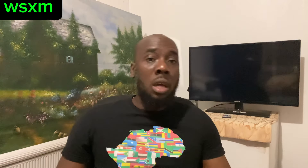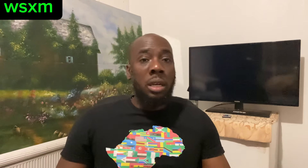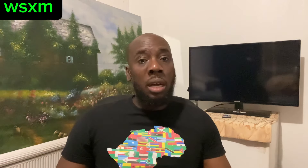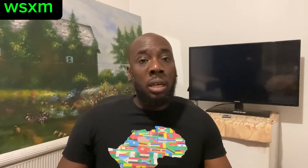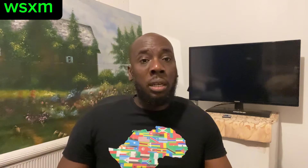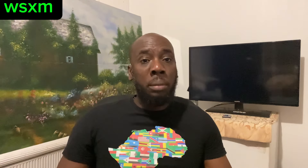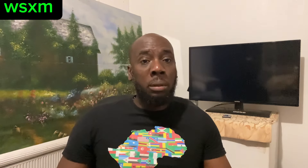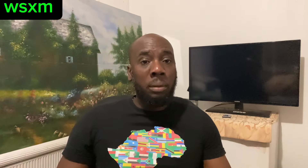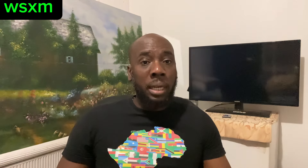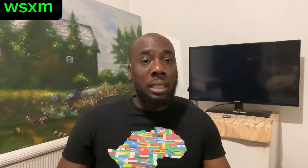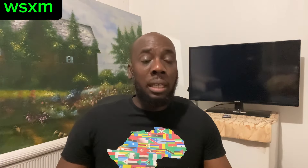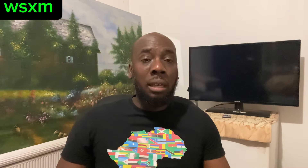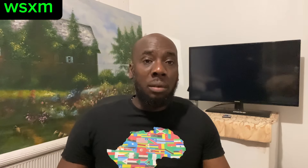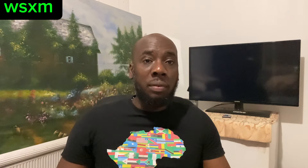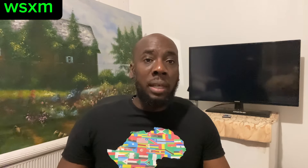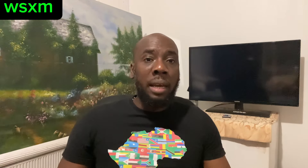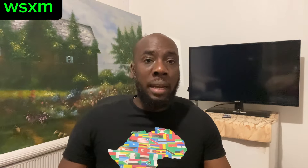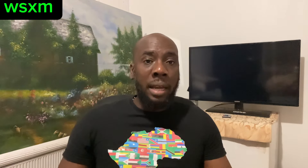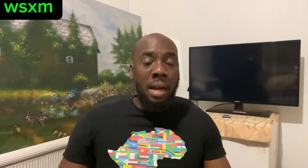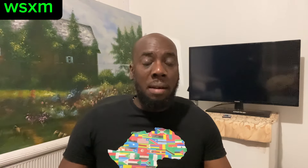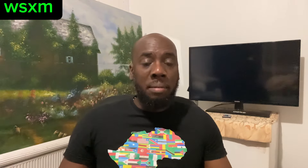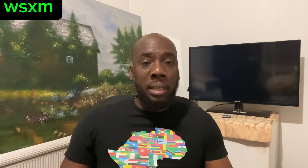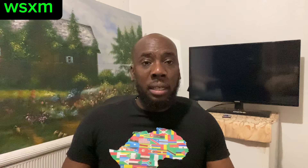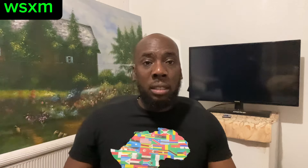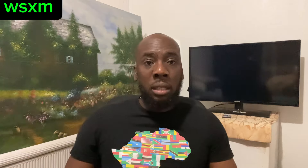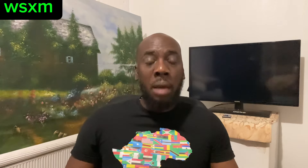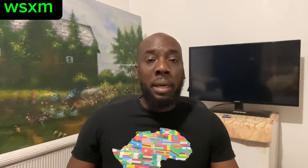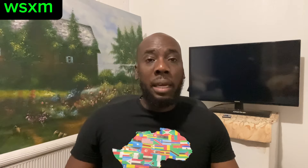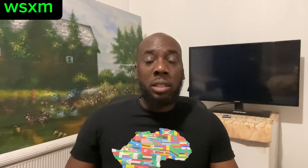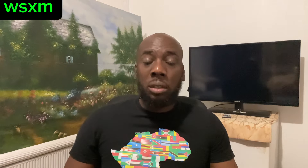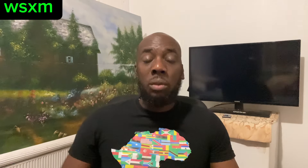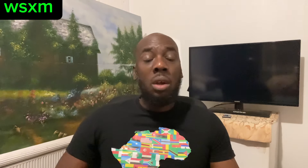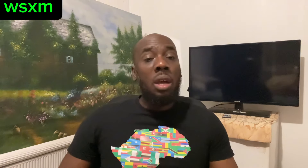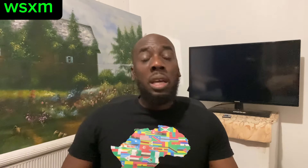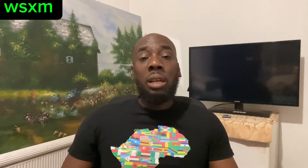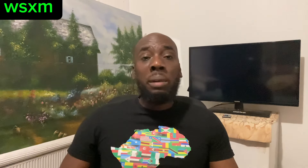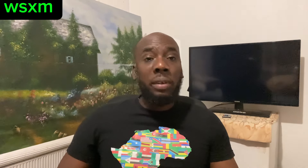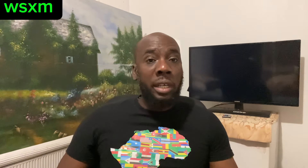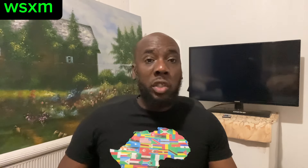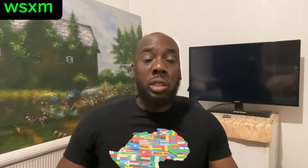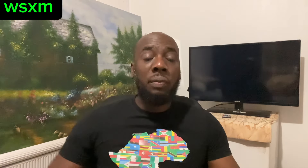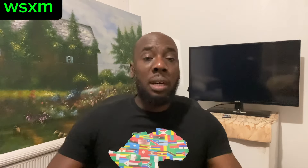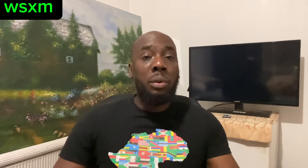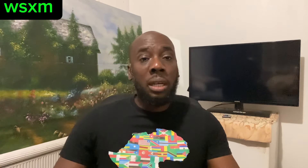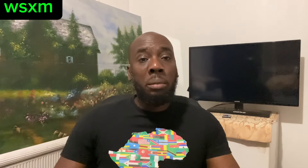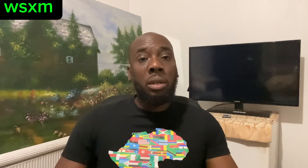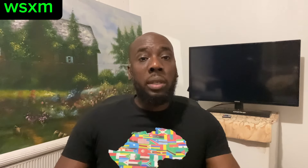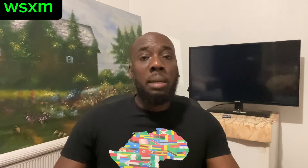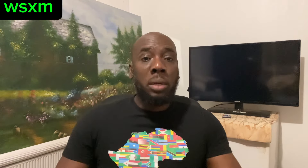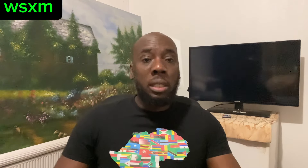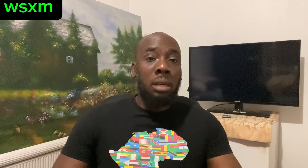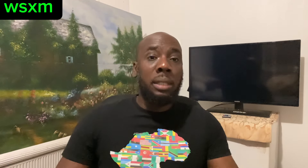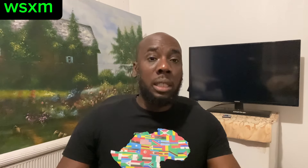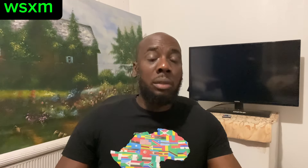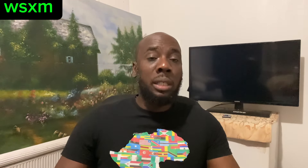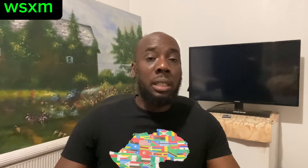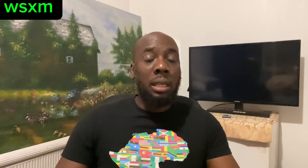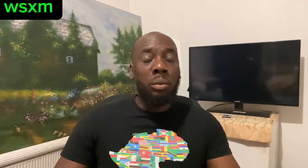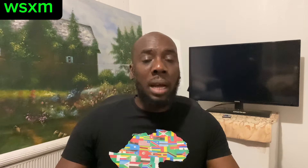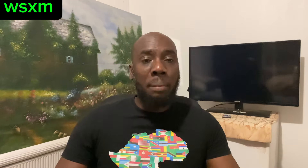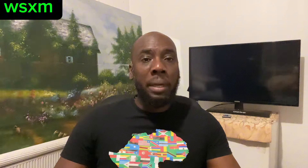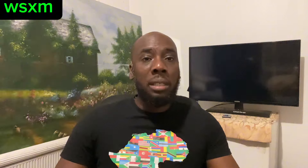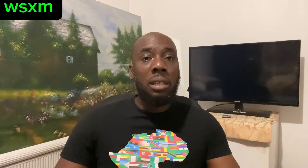So that the people from Kadiskan love the MK. So it's gonna be very interesting forward. Let me know what you think about this in the comment section.